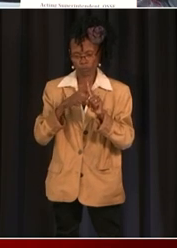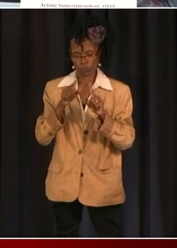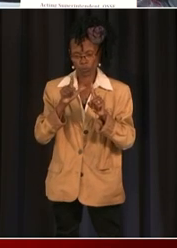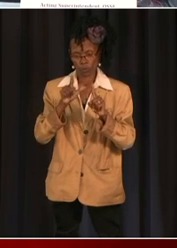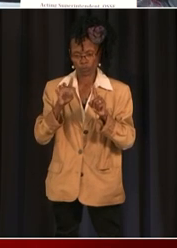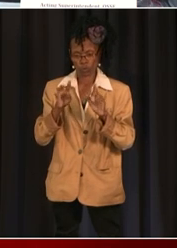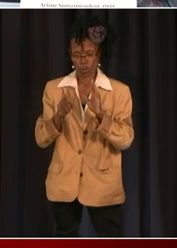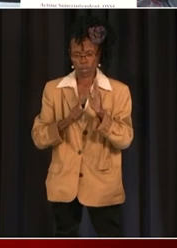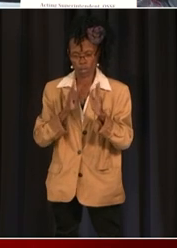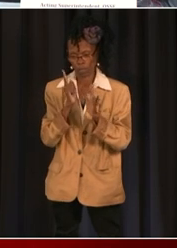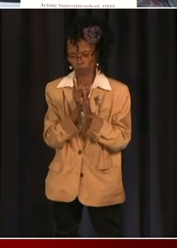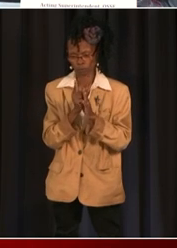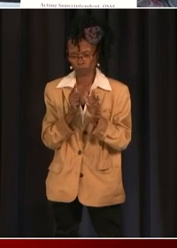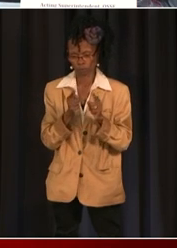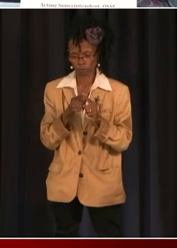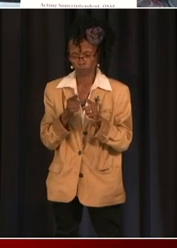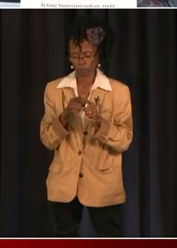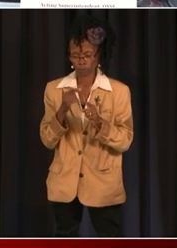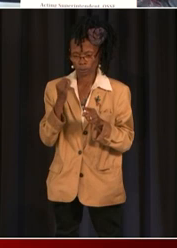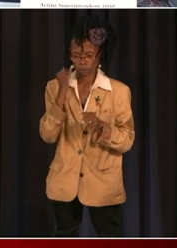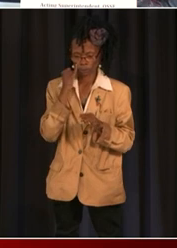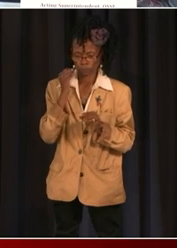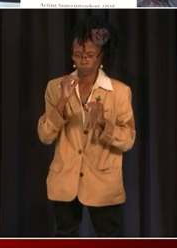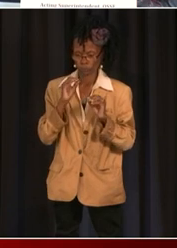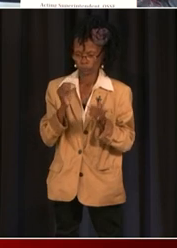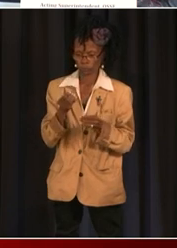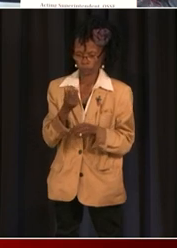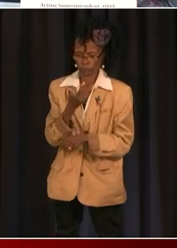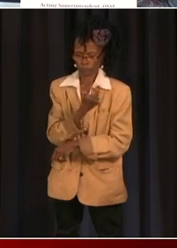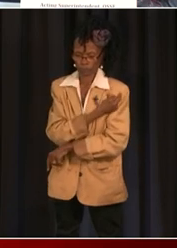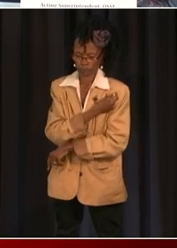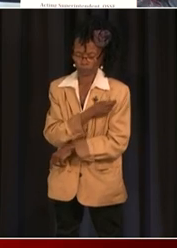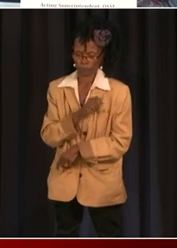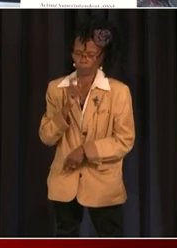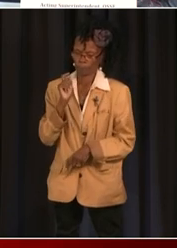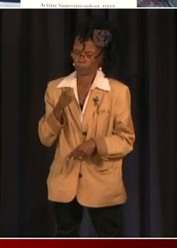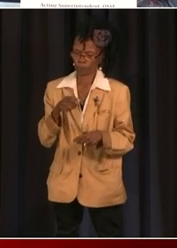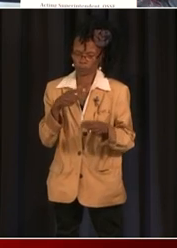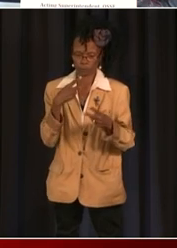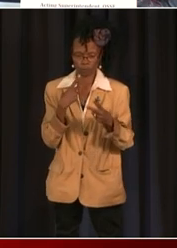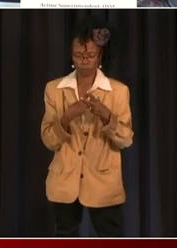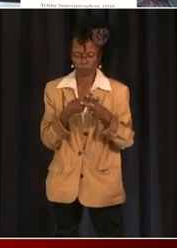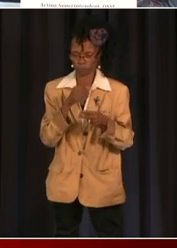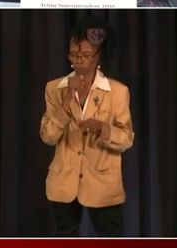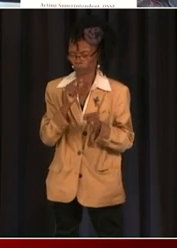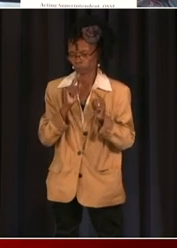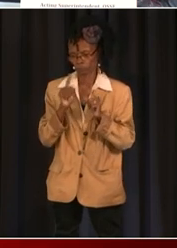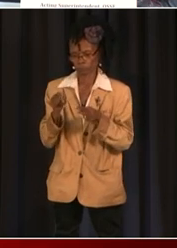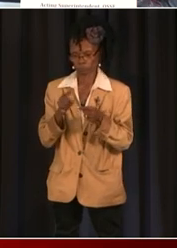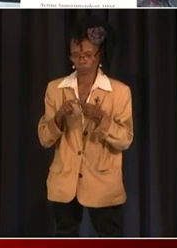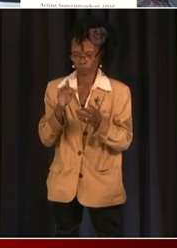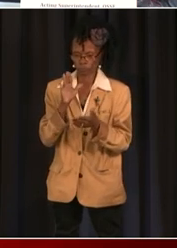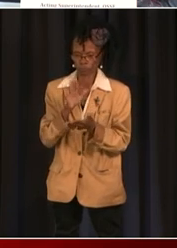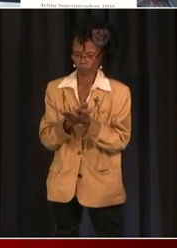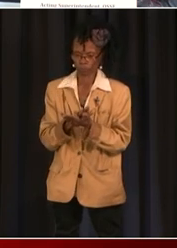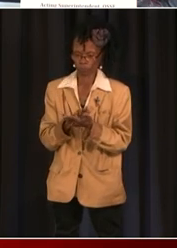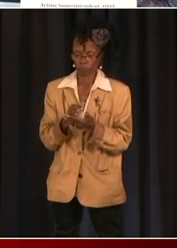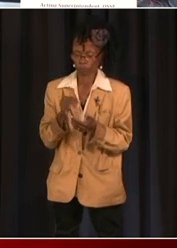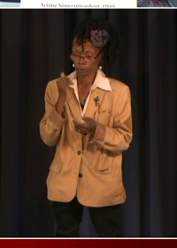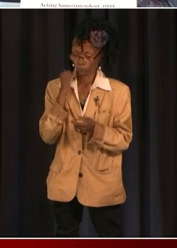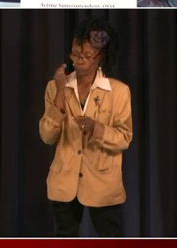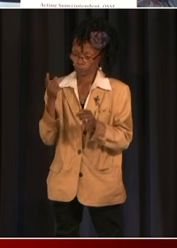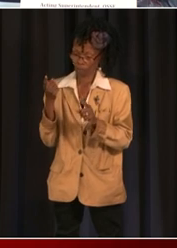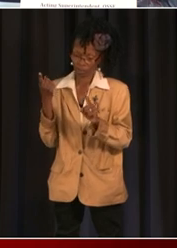Unvaccinated students and staff must self-quarantine and not attend school for at least 7 days if they are a close contact of